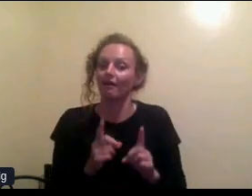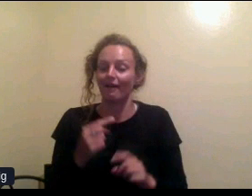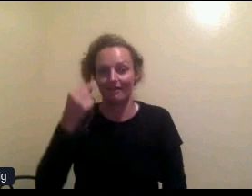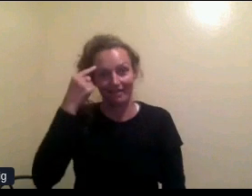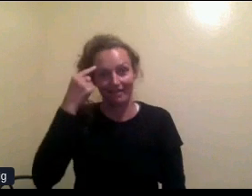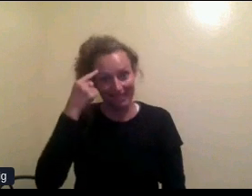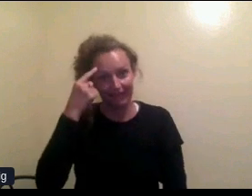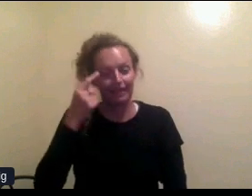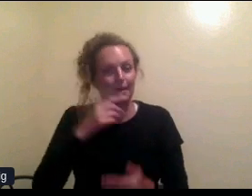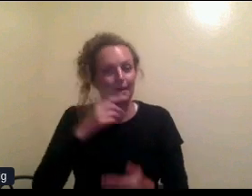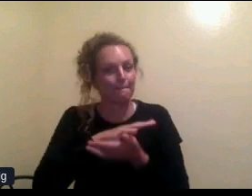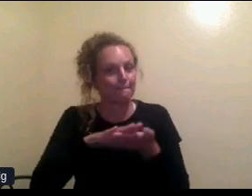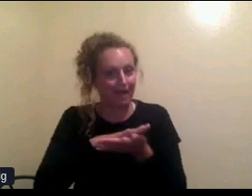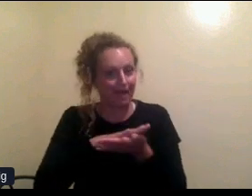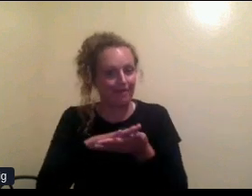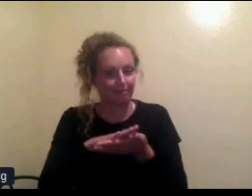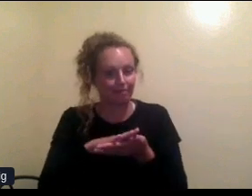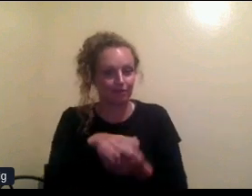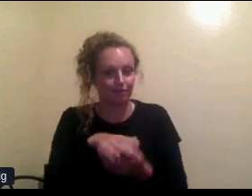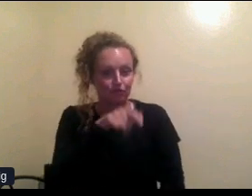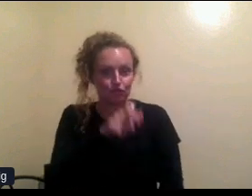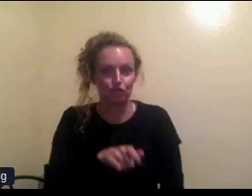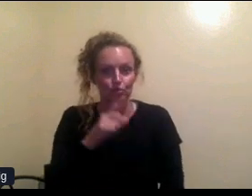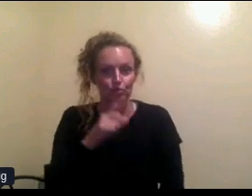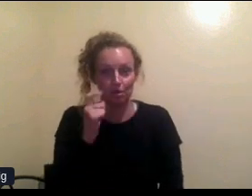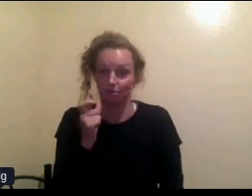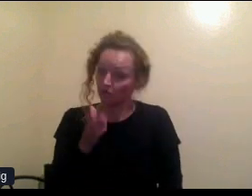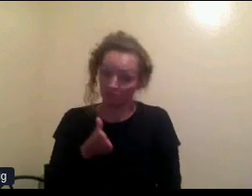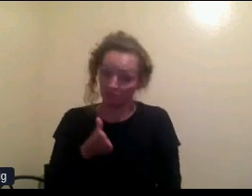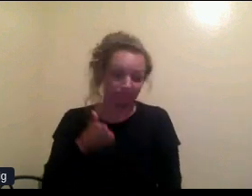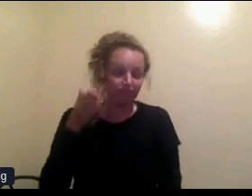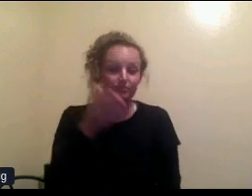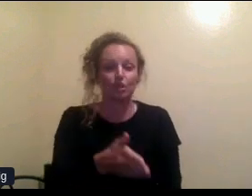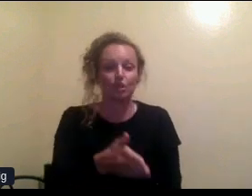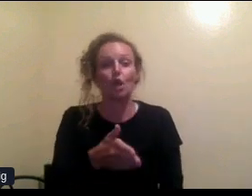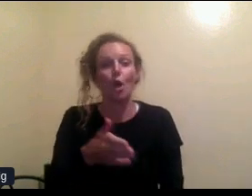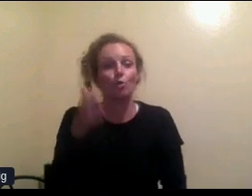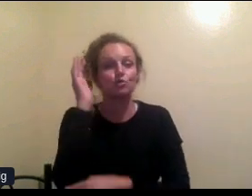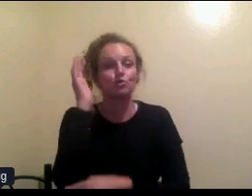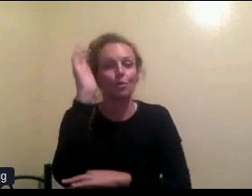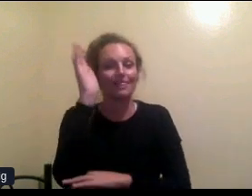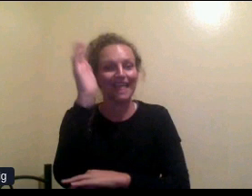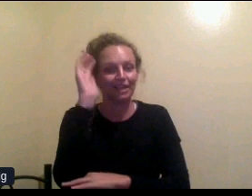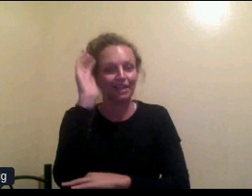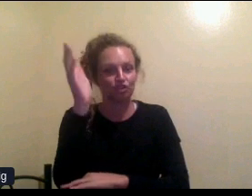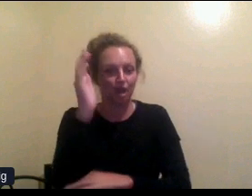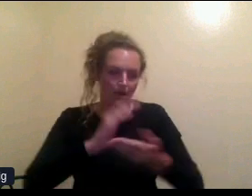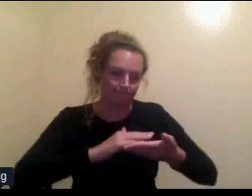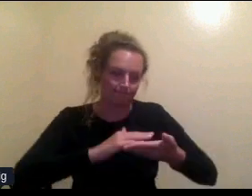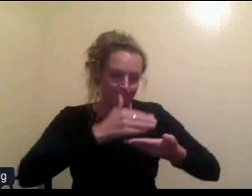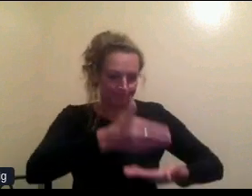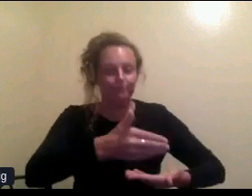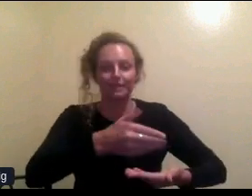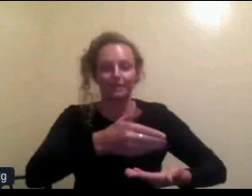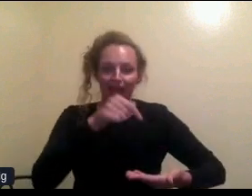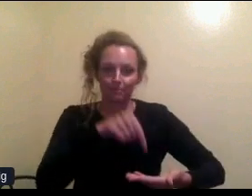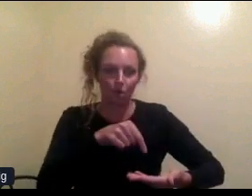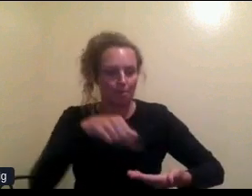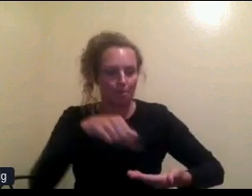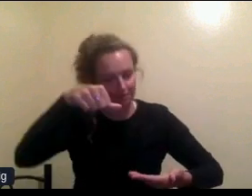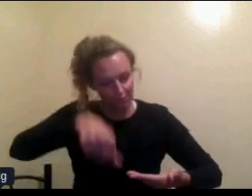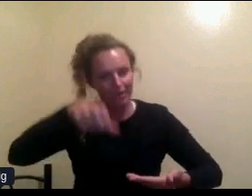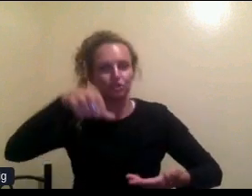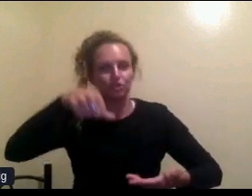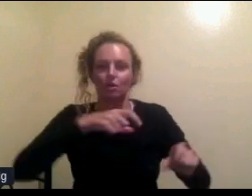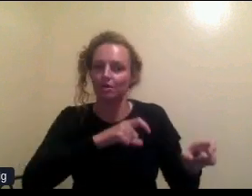they could turn up to lectures, they could carry on, they could switch on a laptop without passing out and carry on with their day. And literally, it